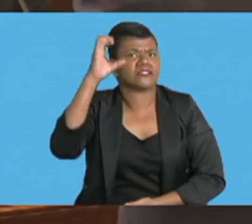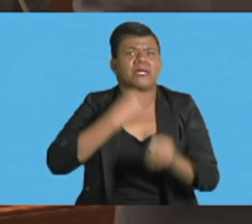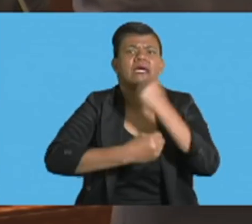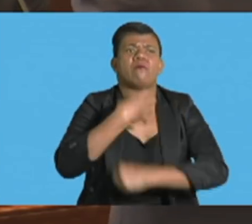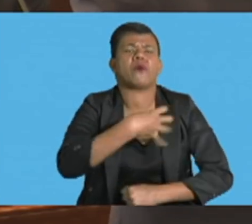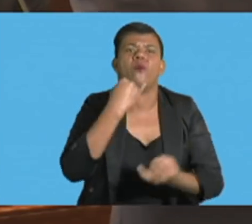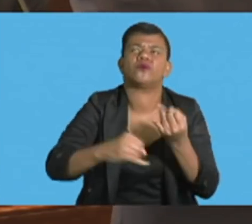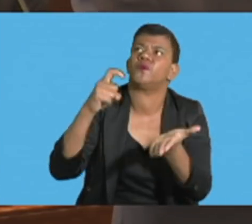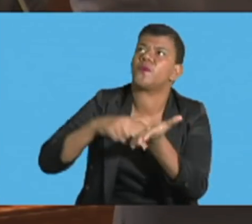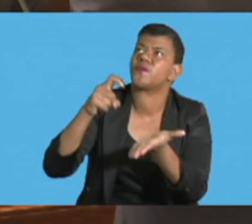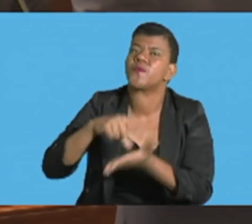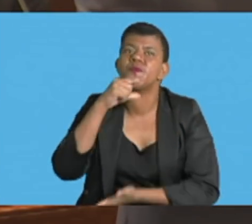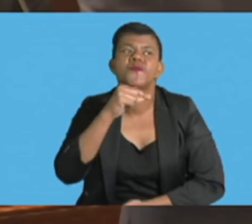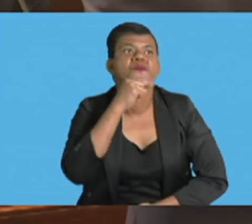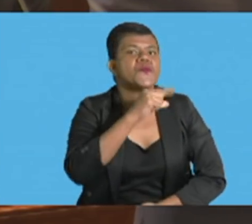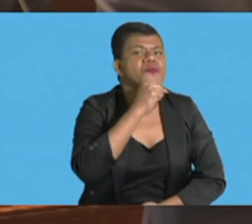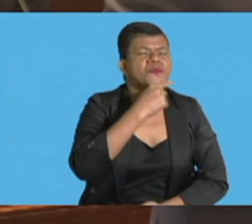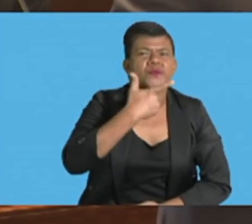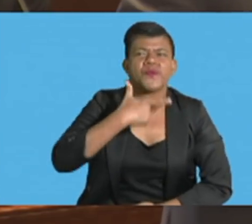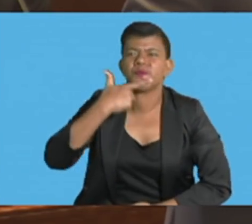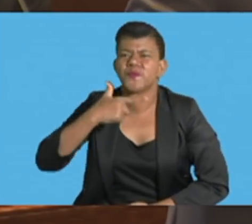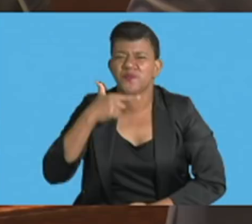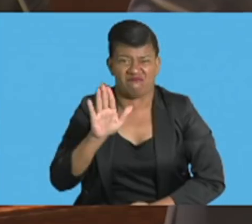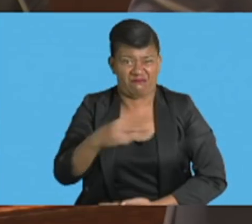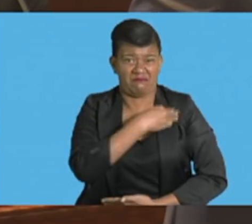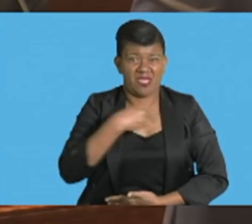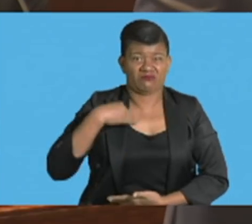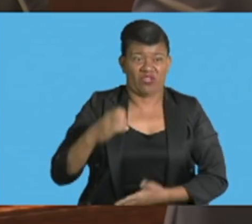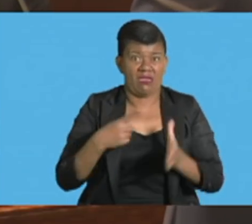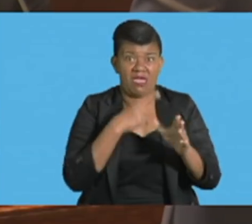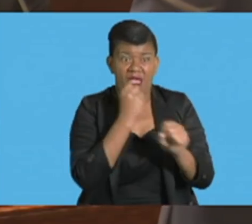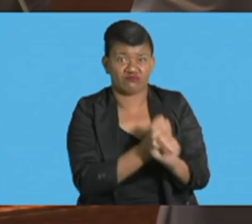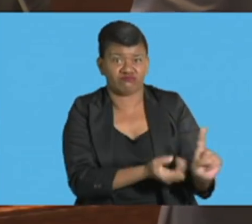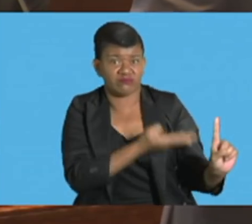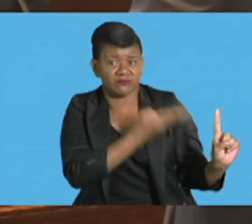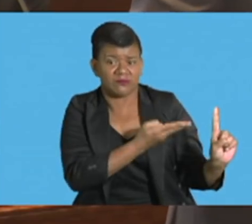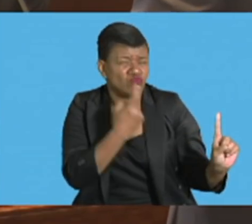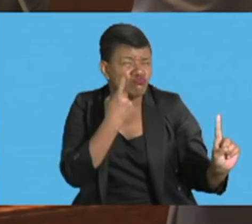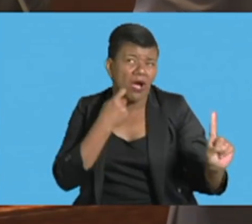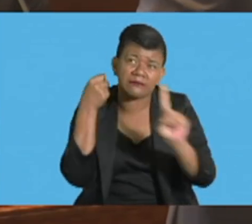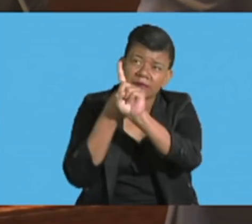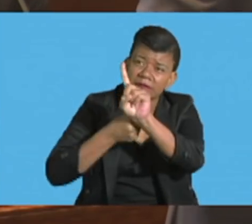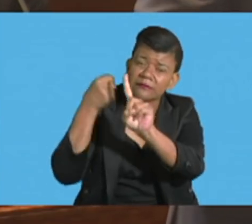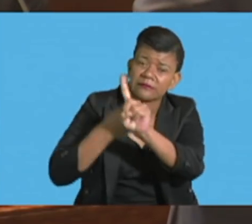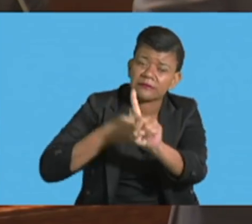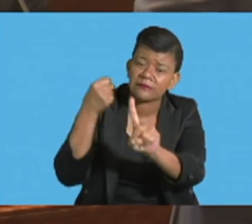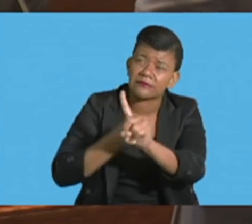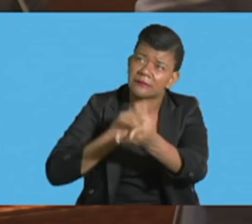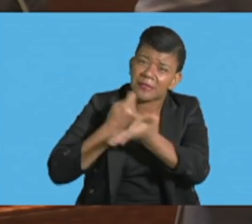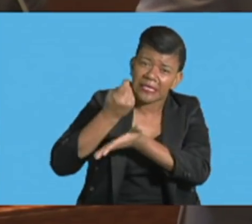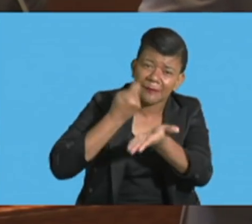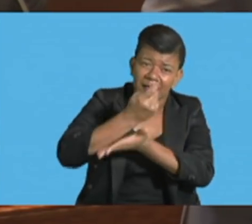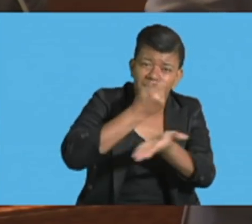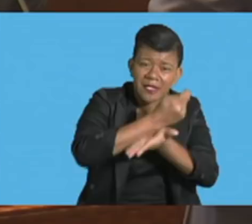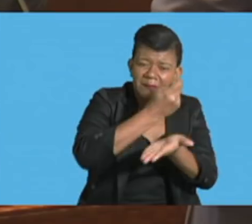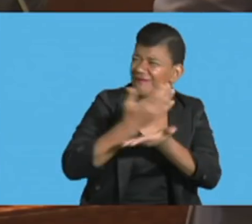of Economy, is working to pay off to this day. During last year's election, the Honorable Leader of the Opposition campaigned